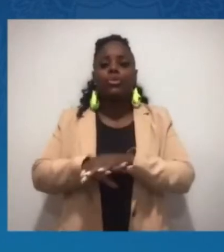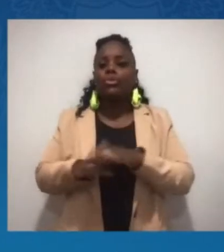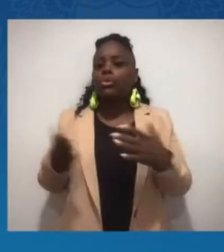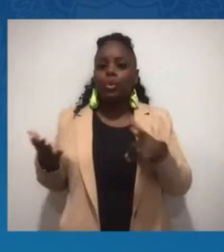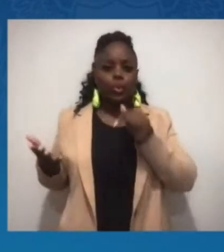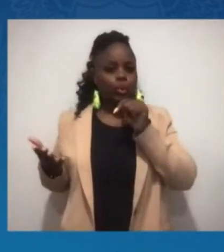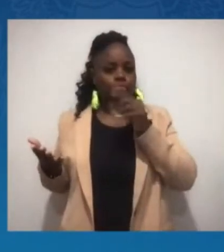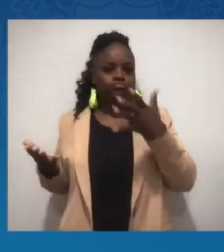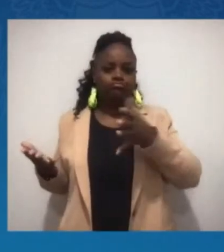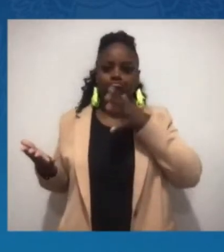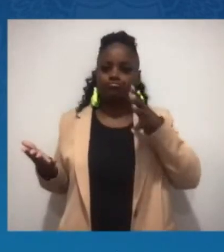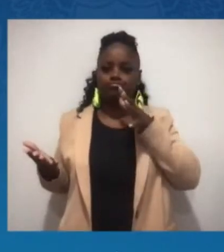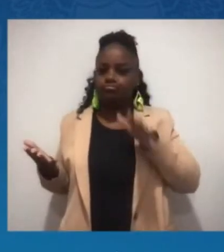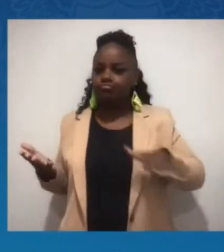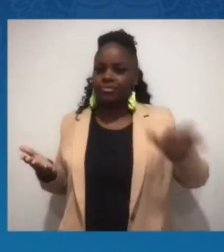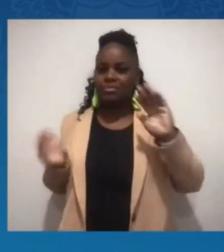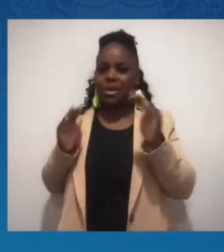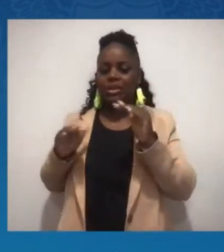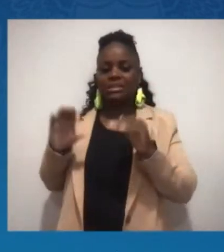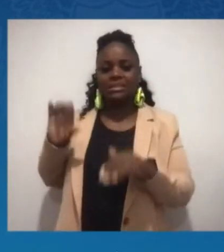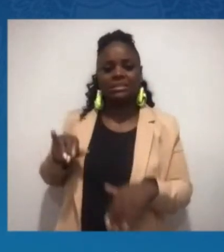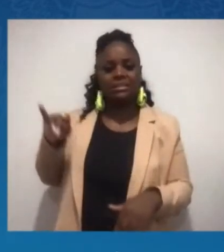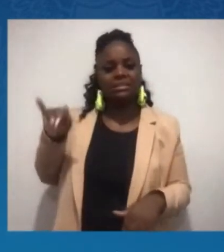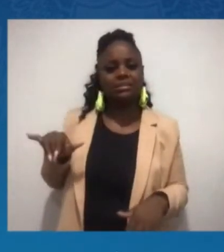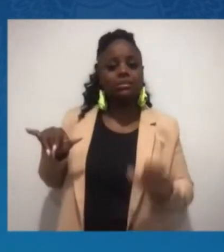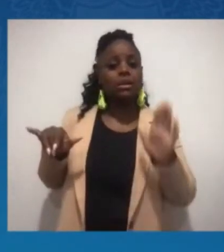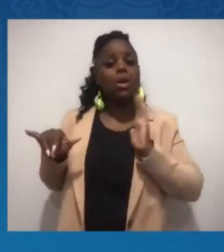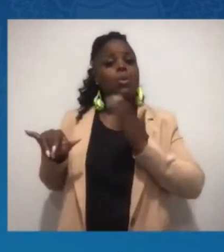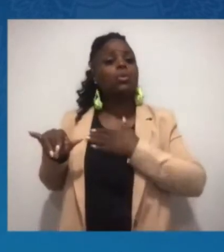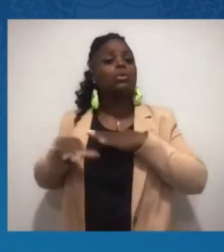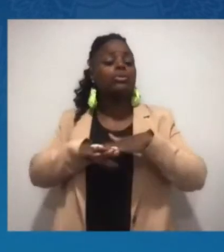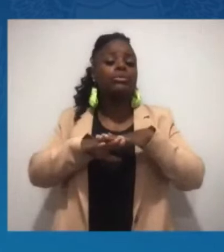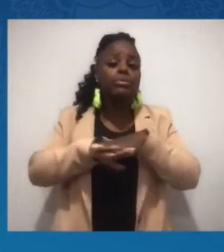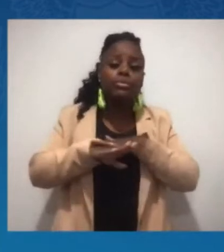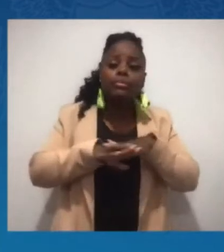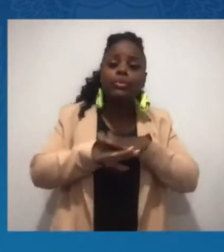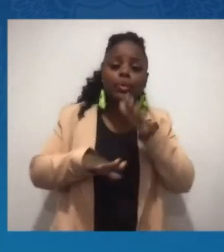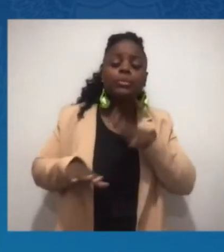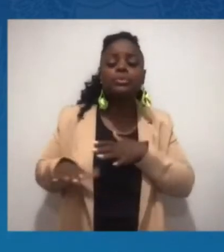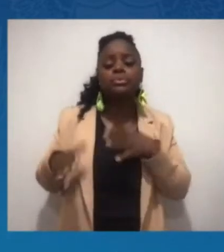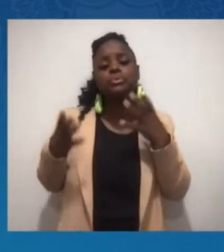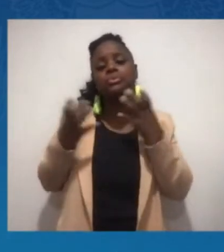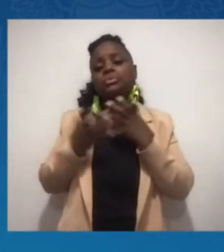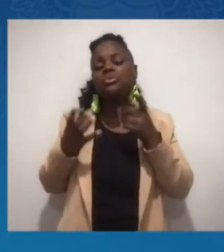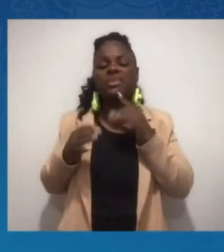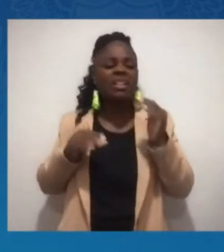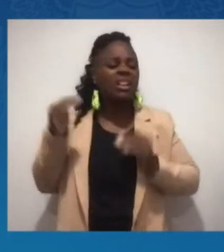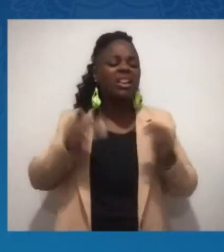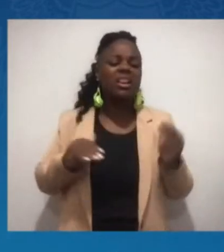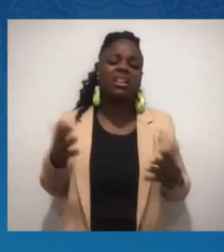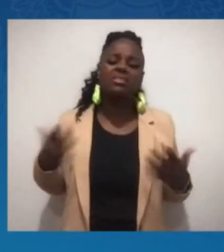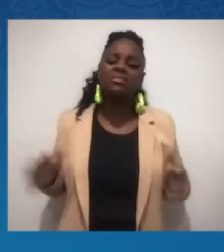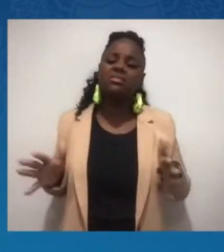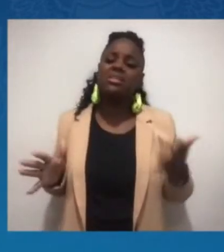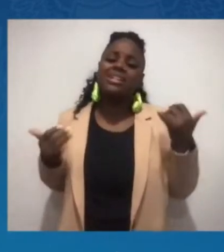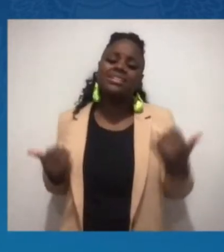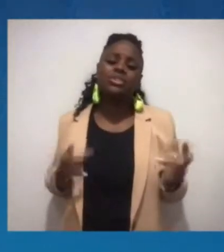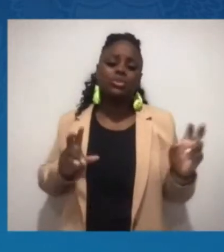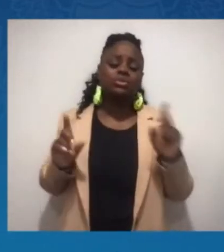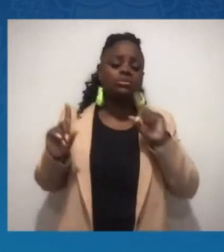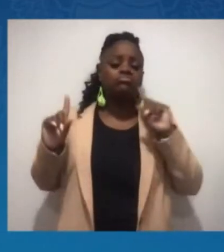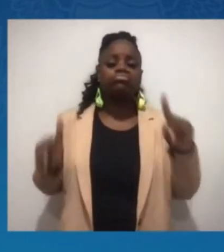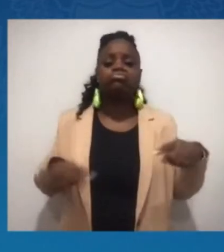women. And so I think that there's nothing new about this, in that those leaders have always